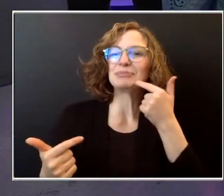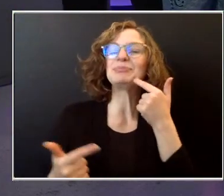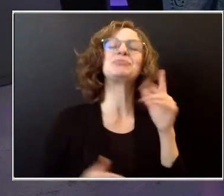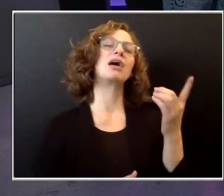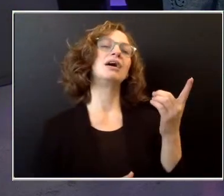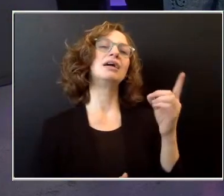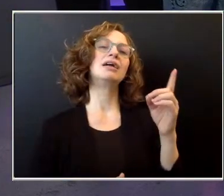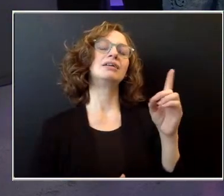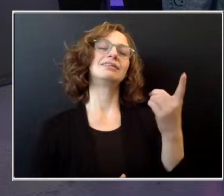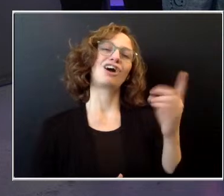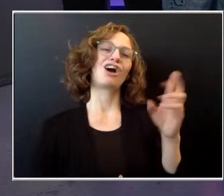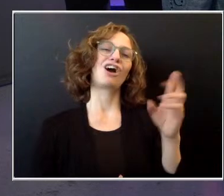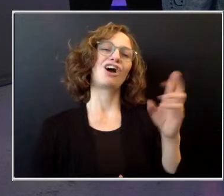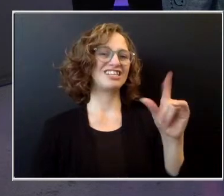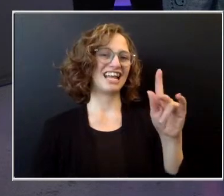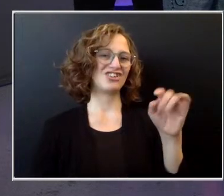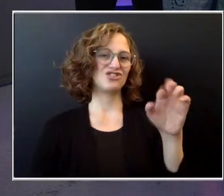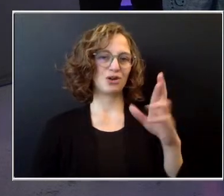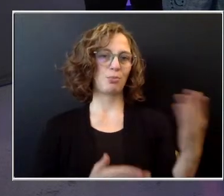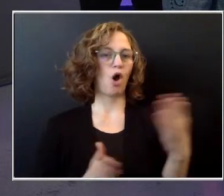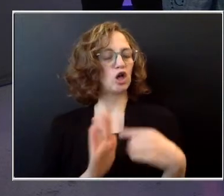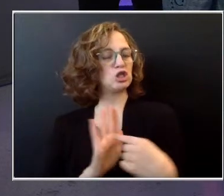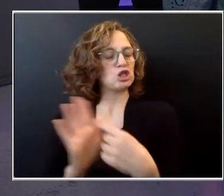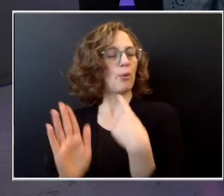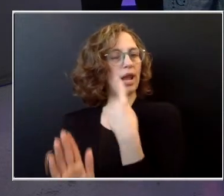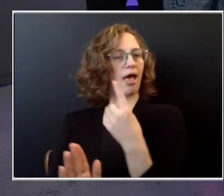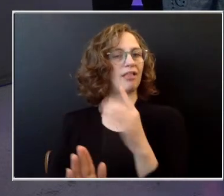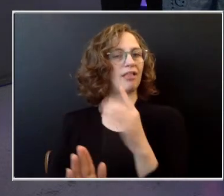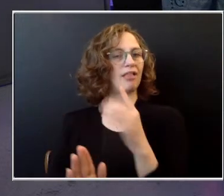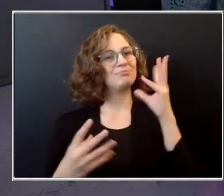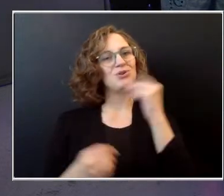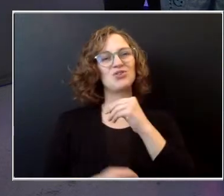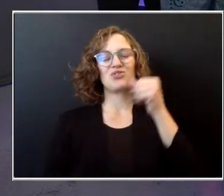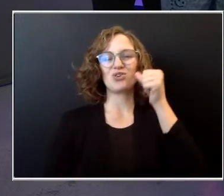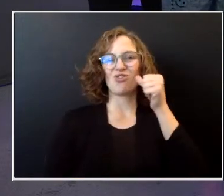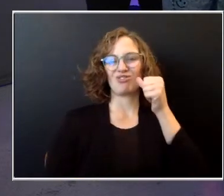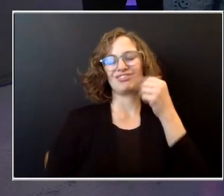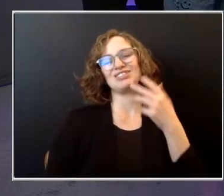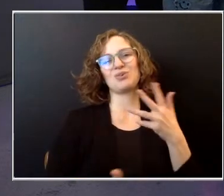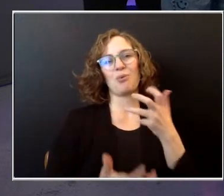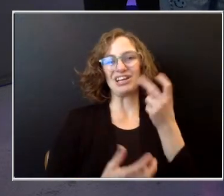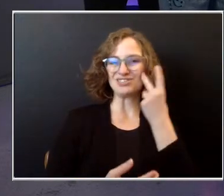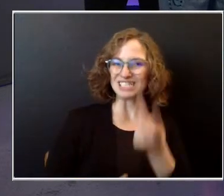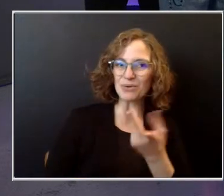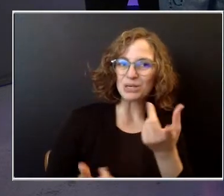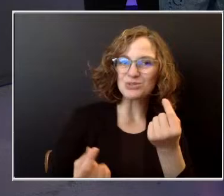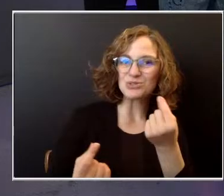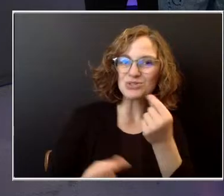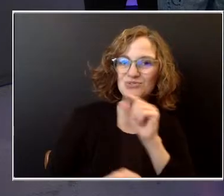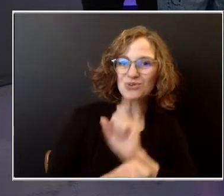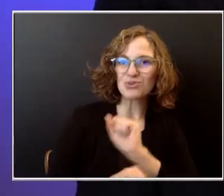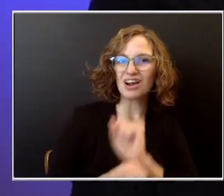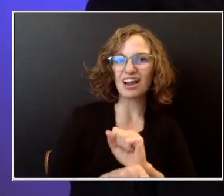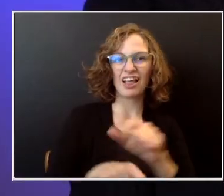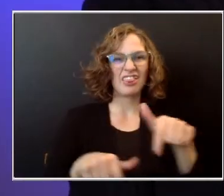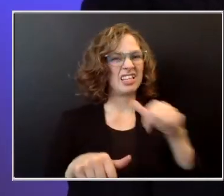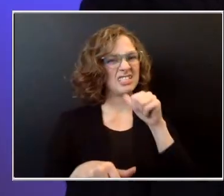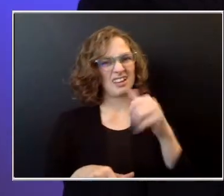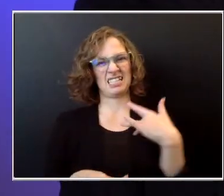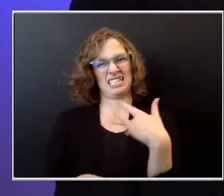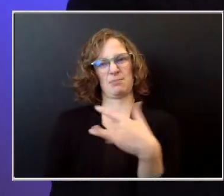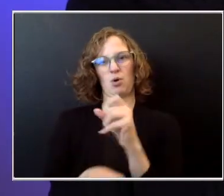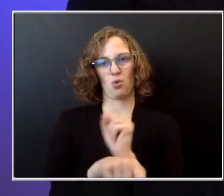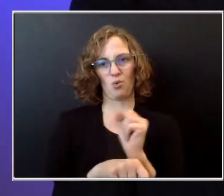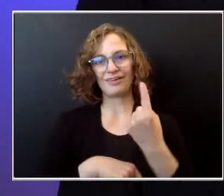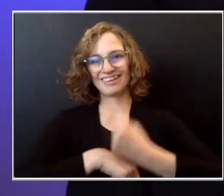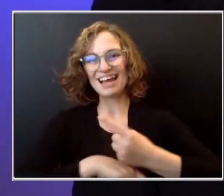So your beautiful little girls wanted to see what you did for work, and you brought them here. This is not really a typical work day, no, but it is fun to have